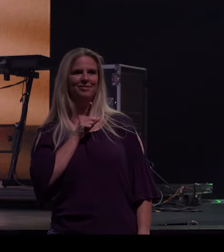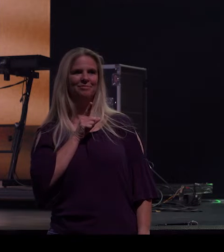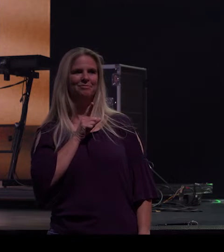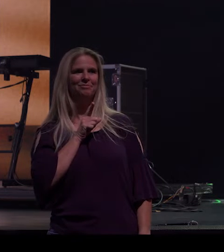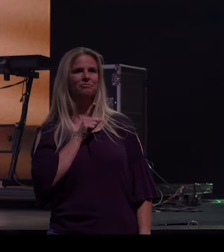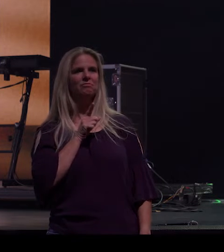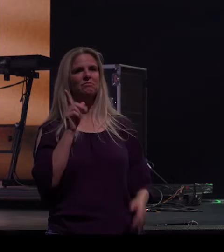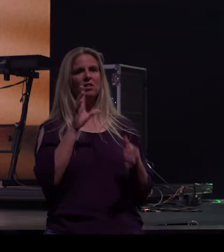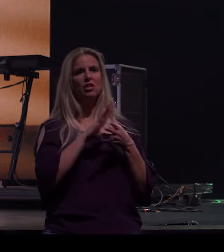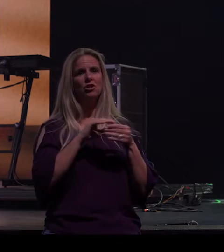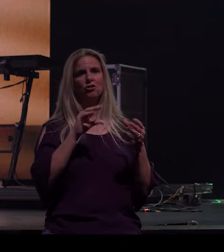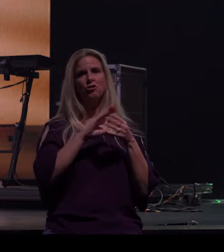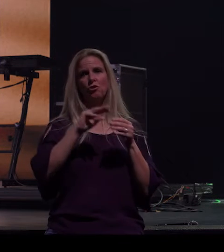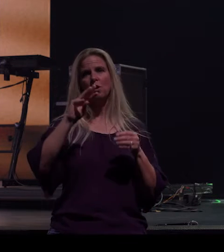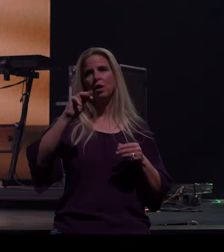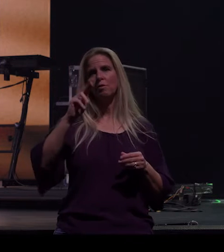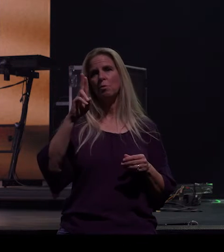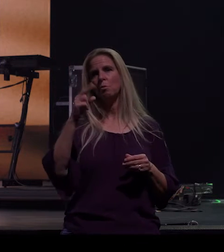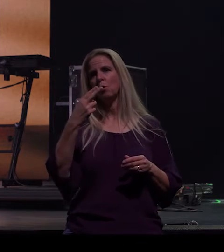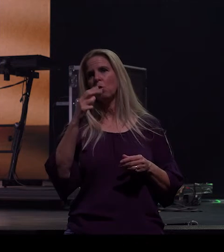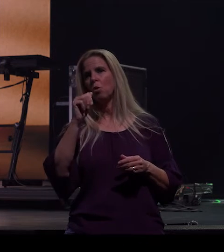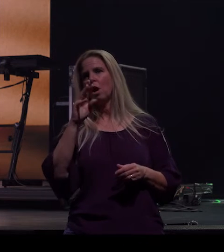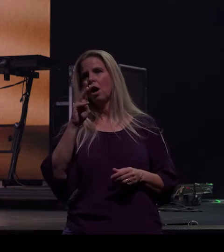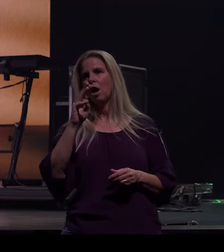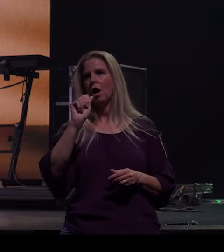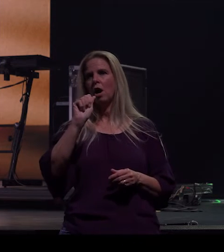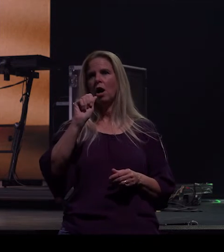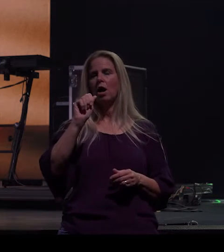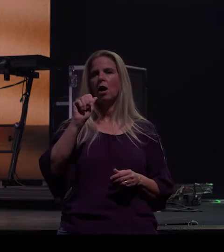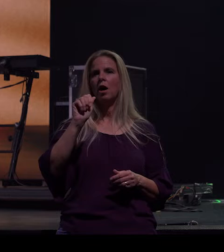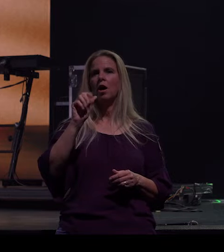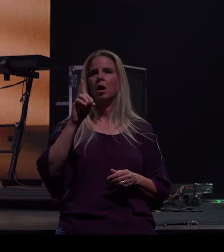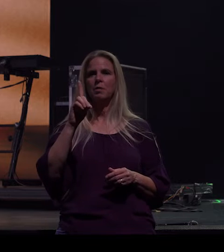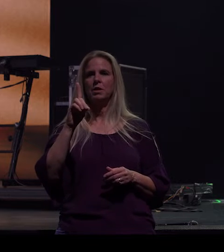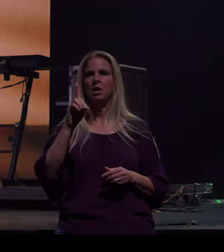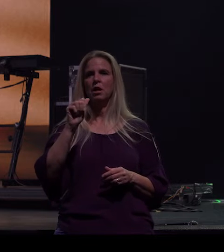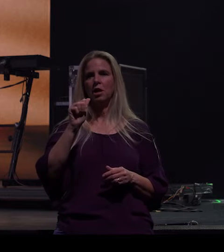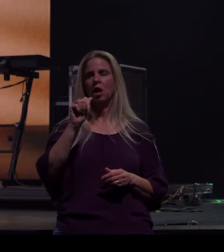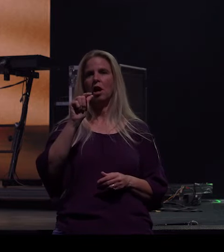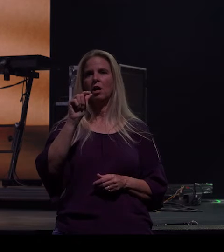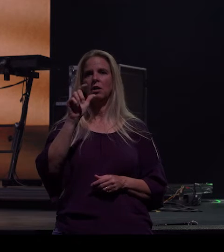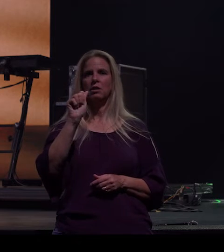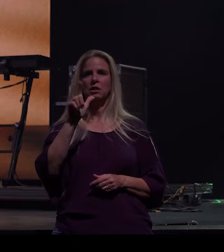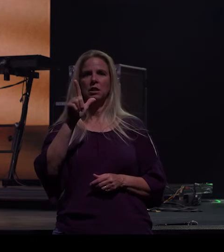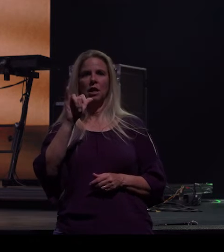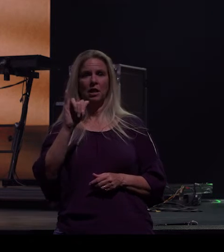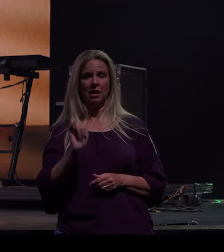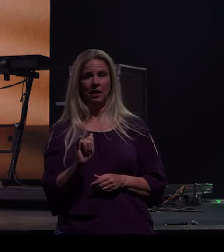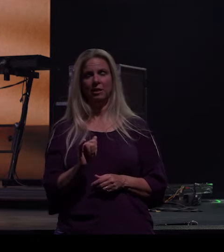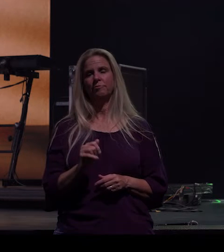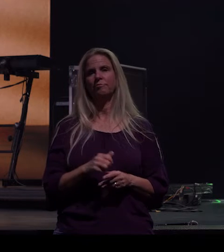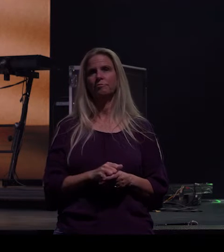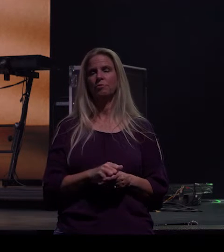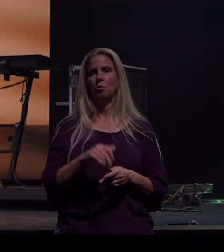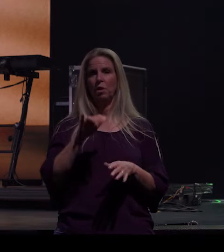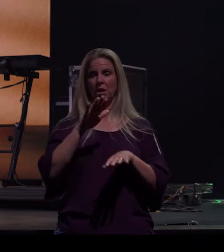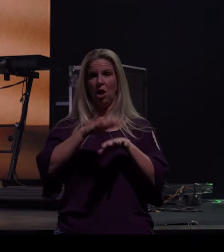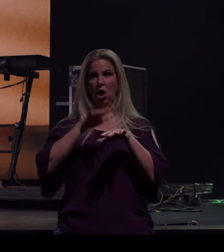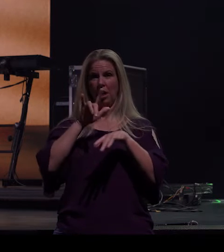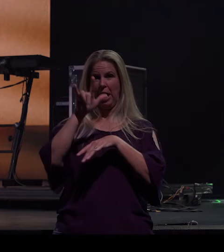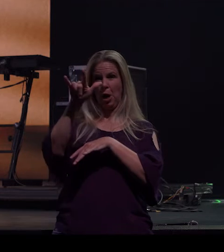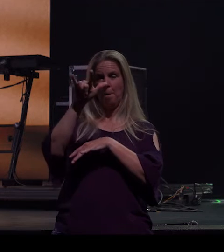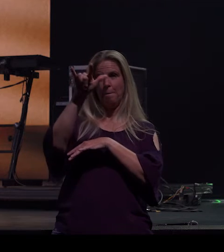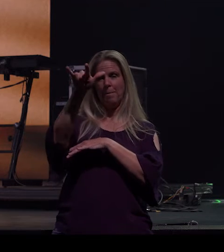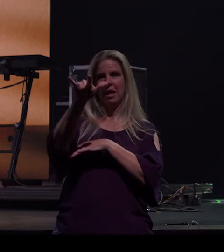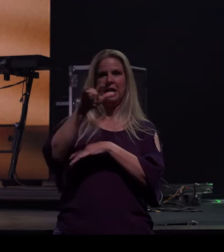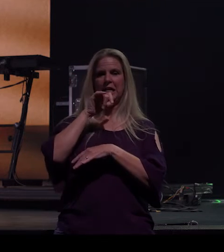There's a story of Muhammad Ali, and he was on an airplane, and the flight attendant, and Muhammad Ali, not known for his humility, on an